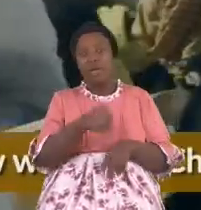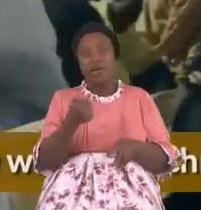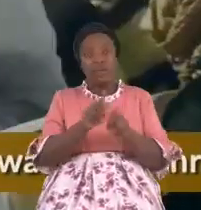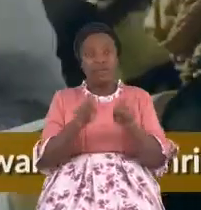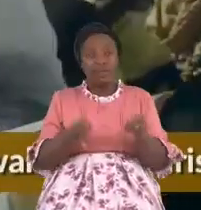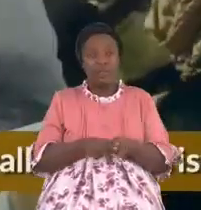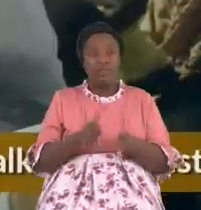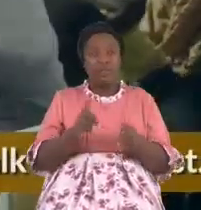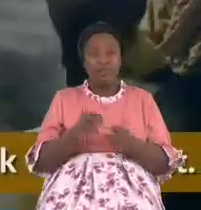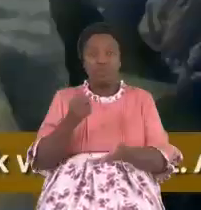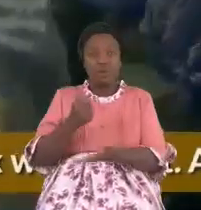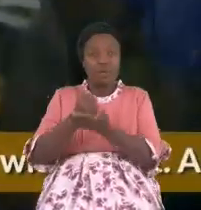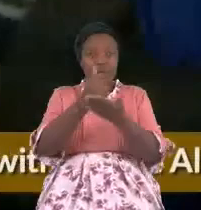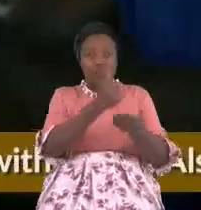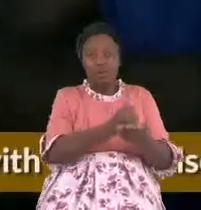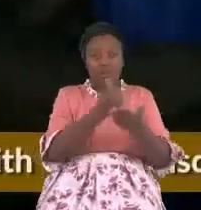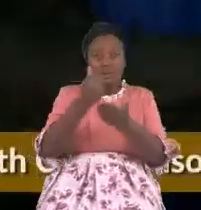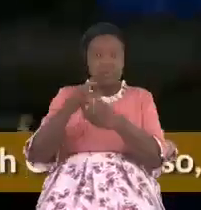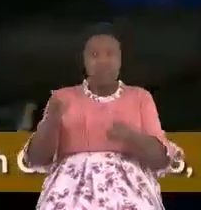segment